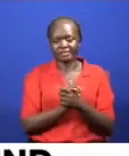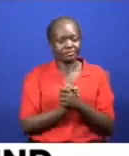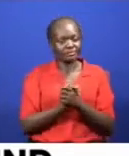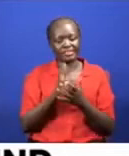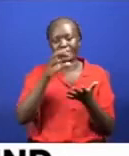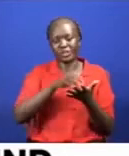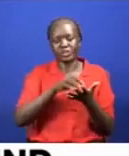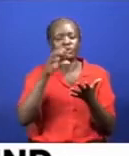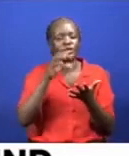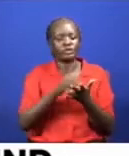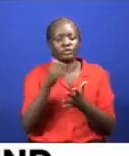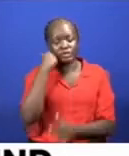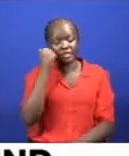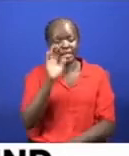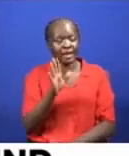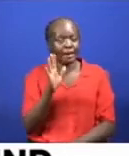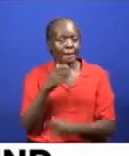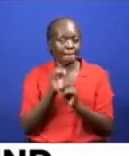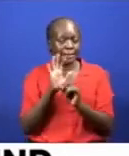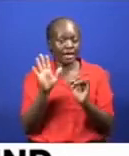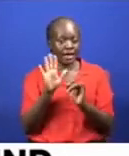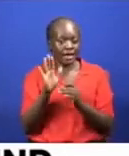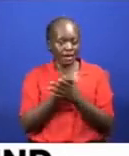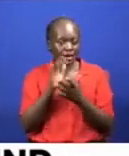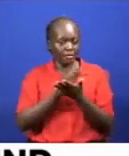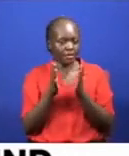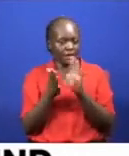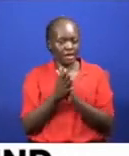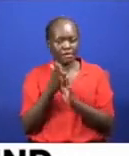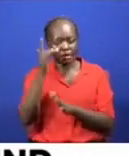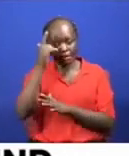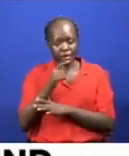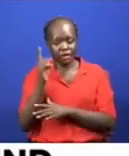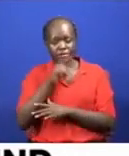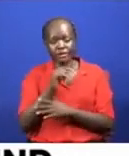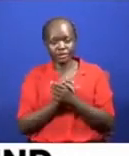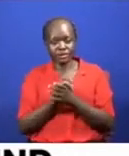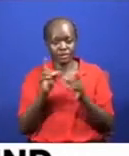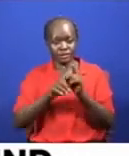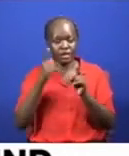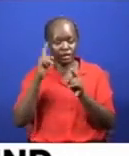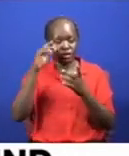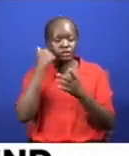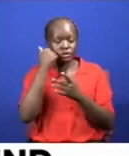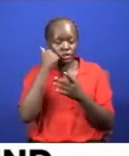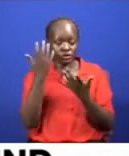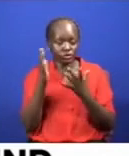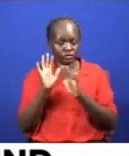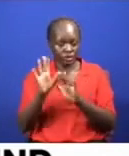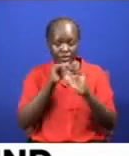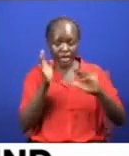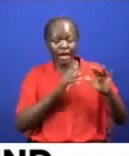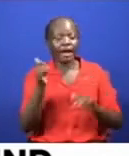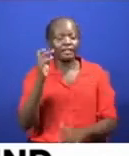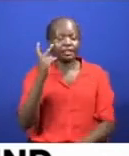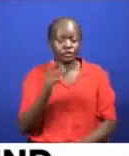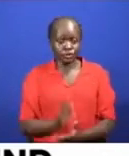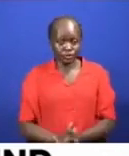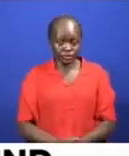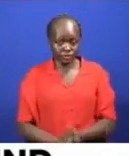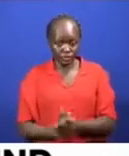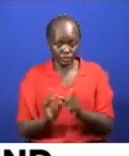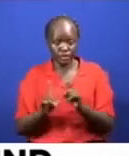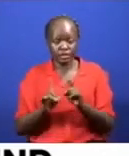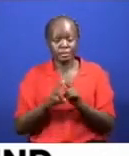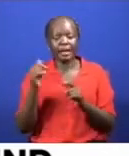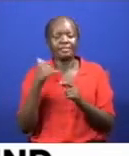the condition has made her actually become blind. That's a special condition that has been left. The other two are also in